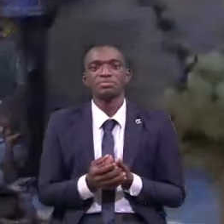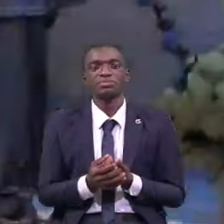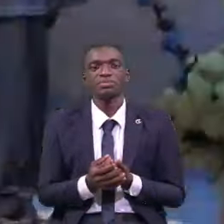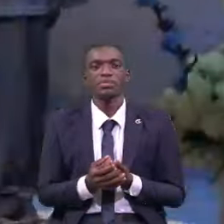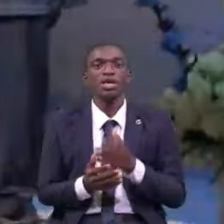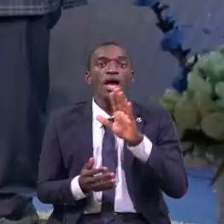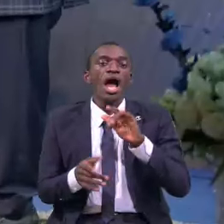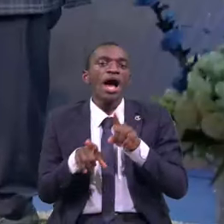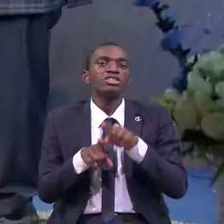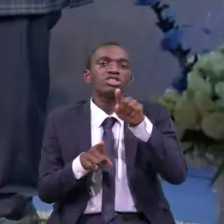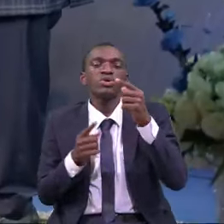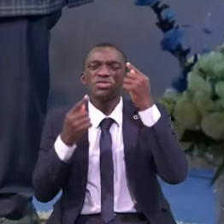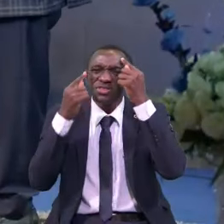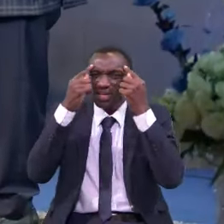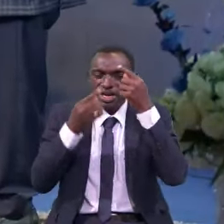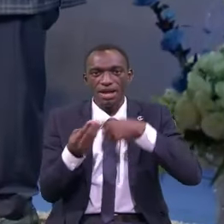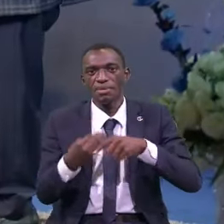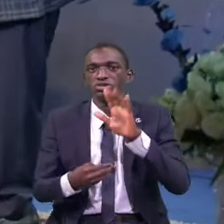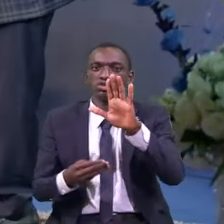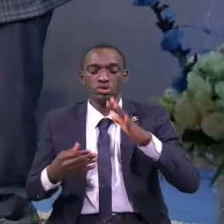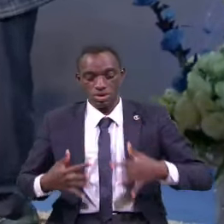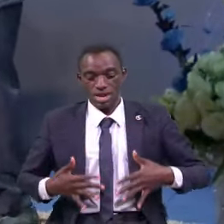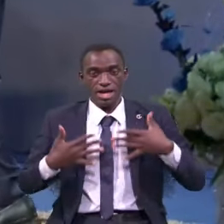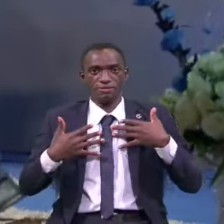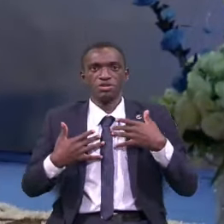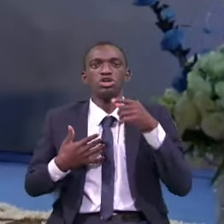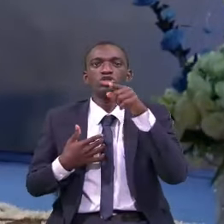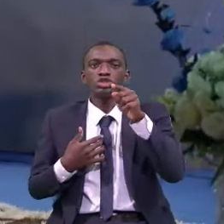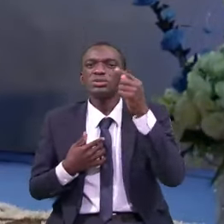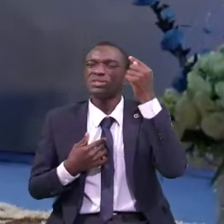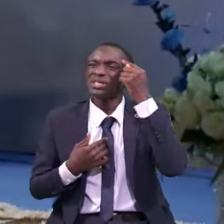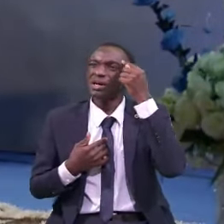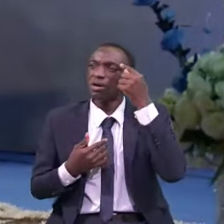As you think about your life, and you're thinking, what will I do?